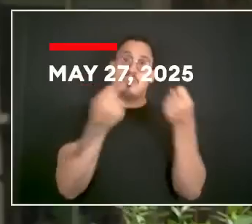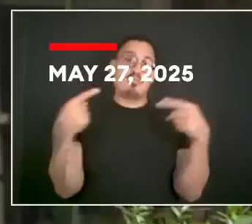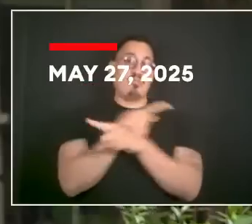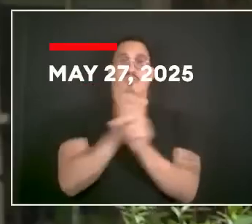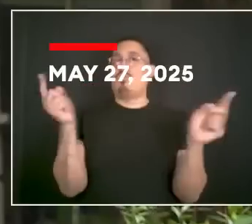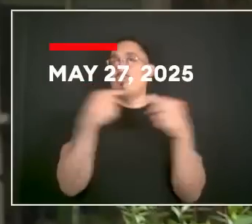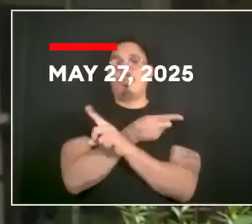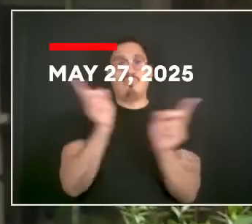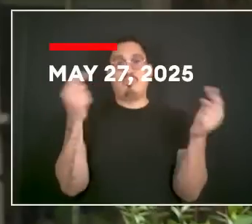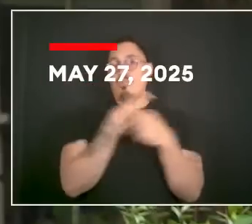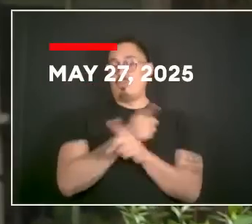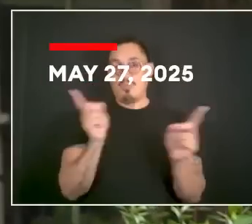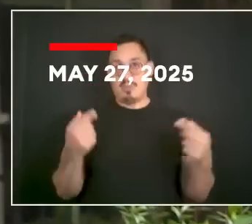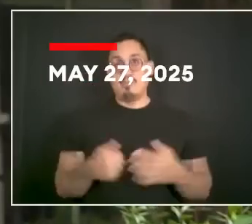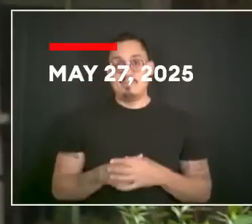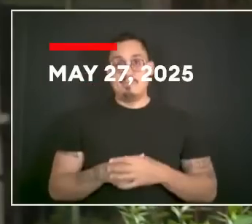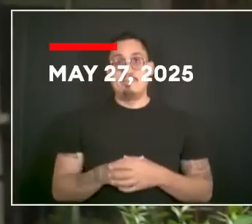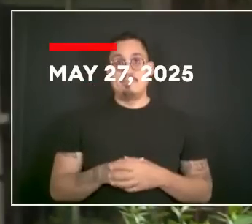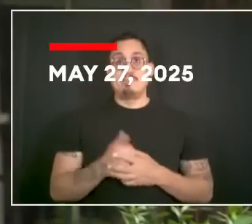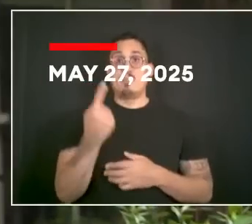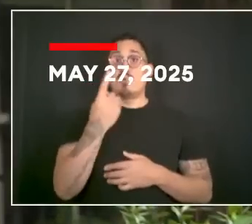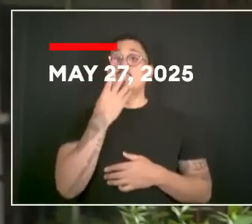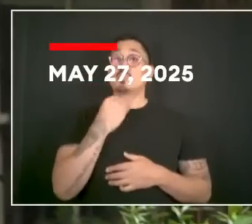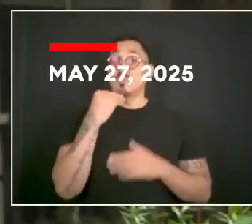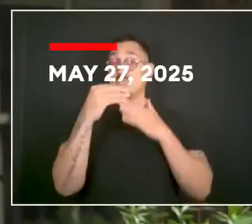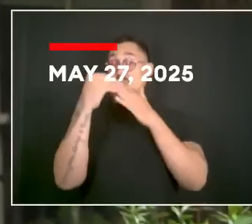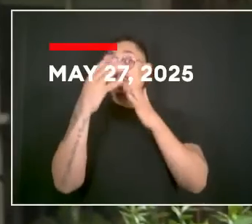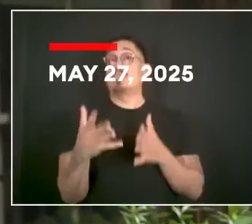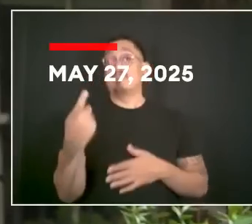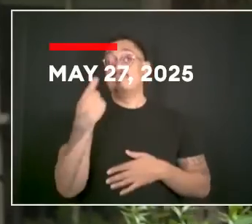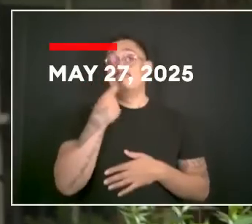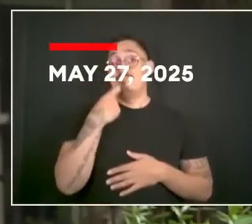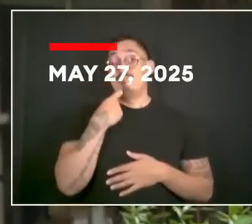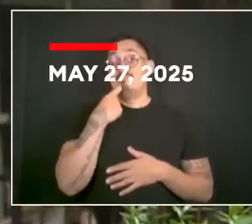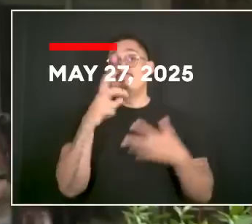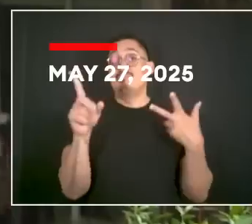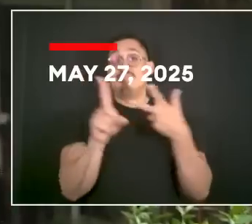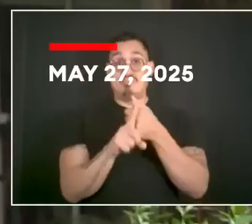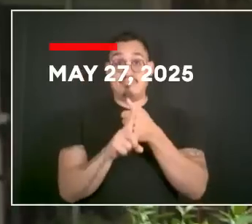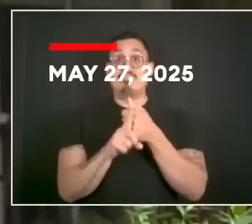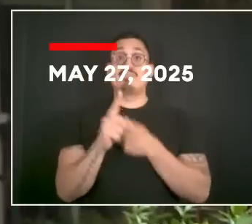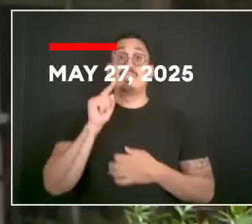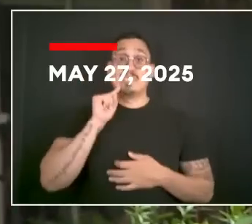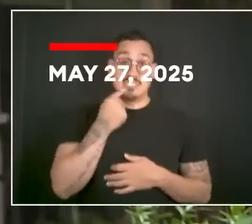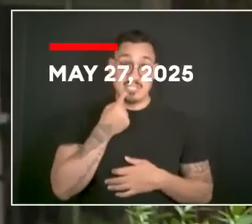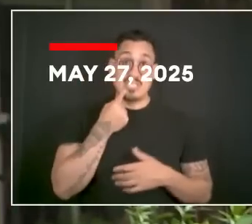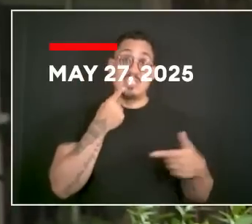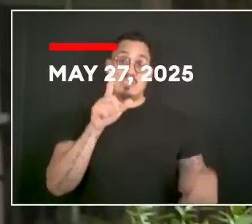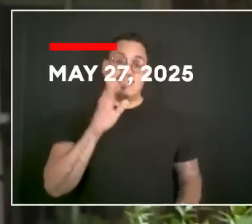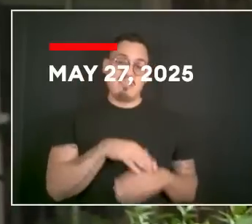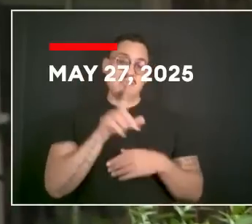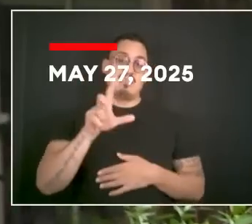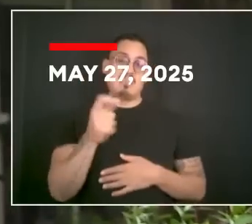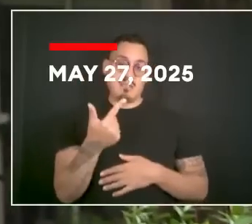our Jewish leaders. He was struck and had a serious damage to his legs. So we have